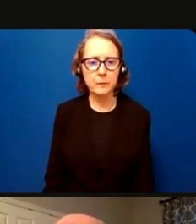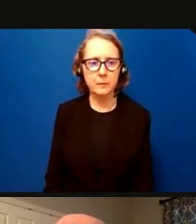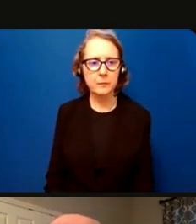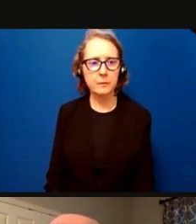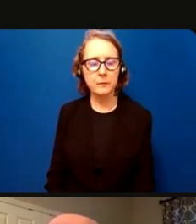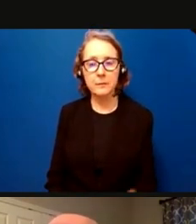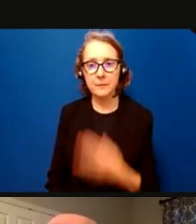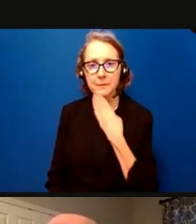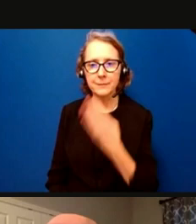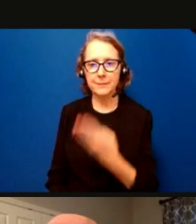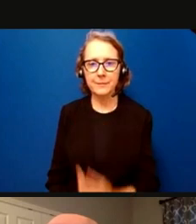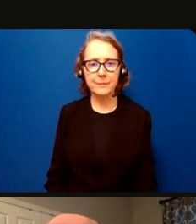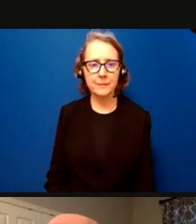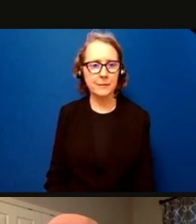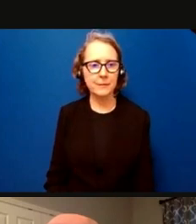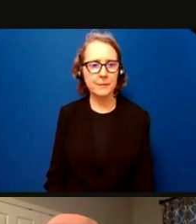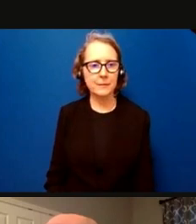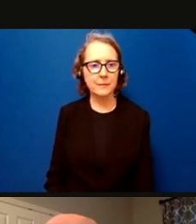Thank you.